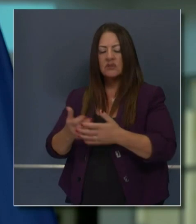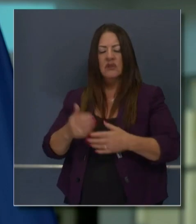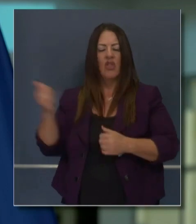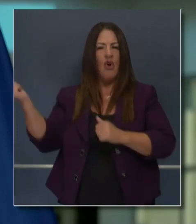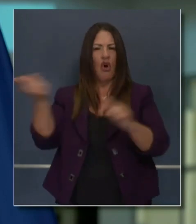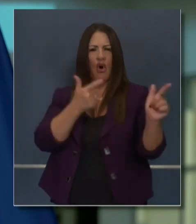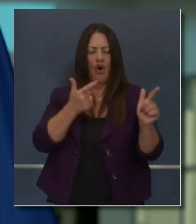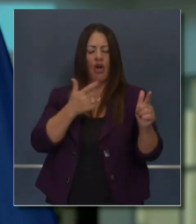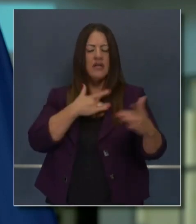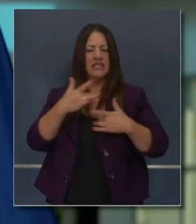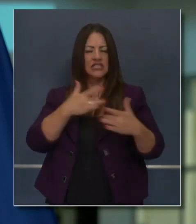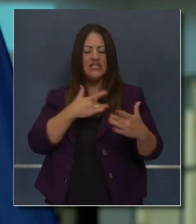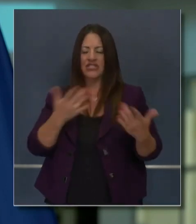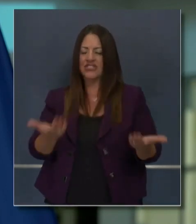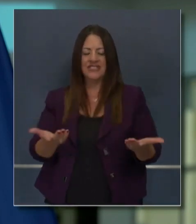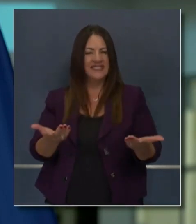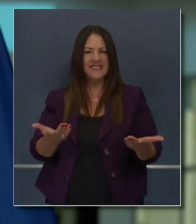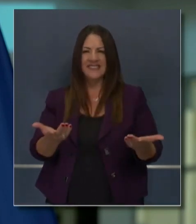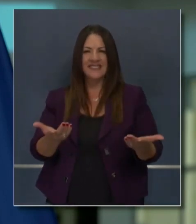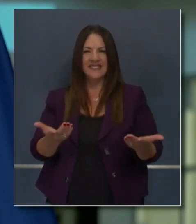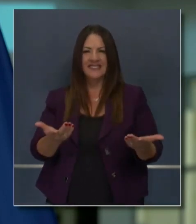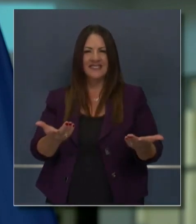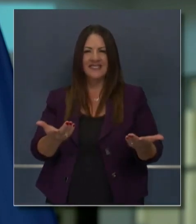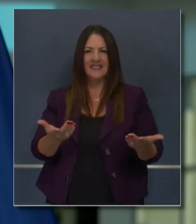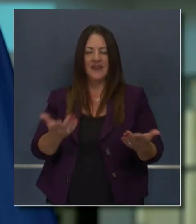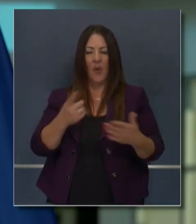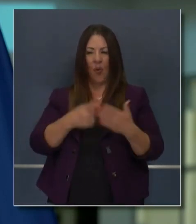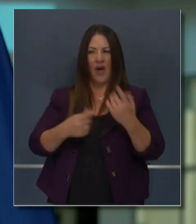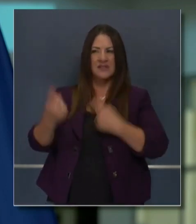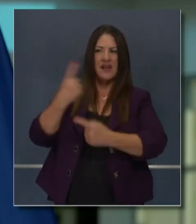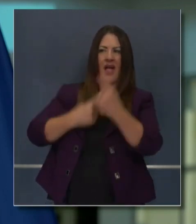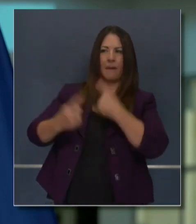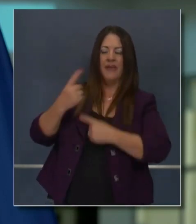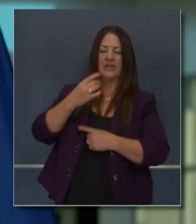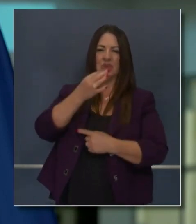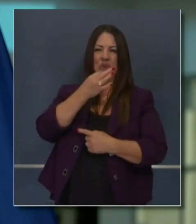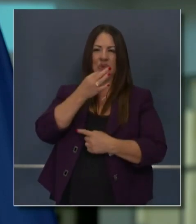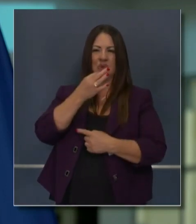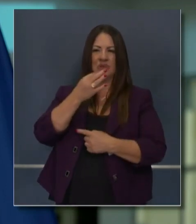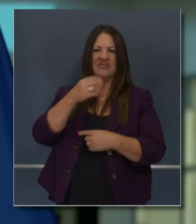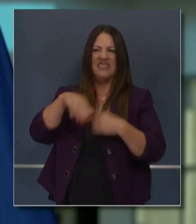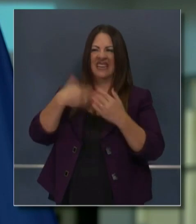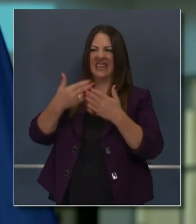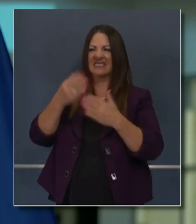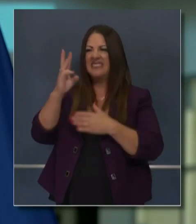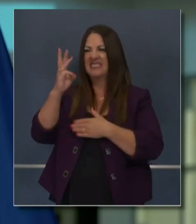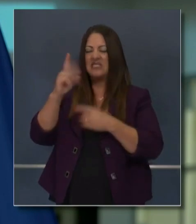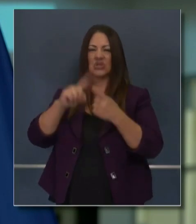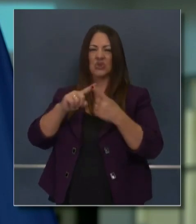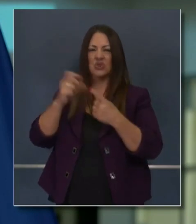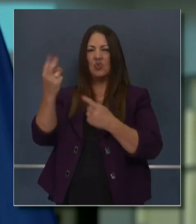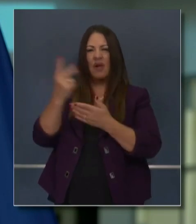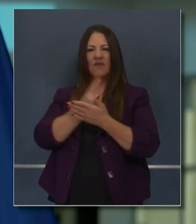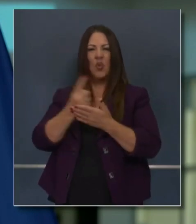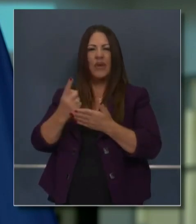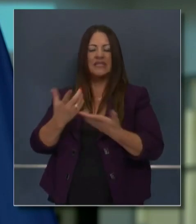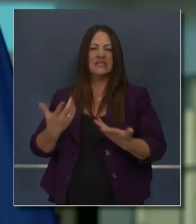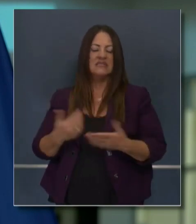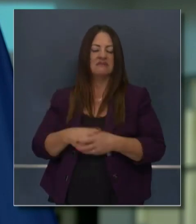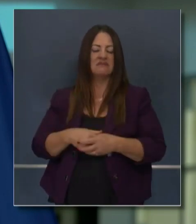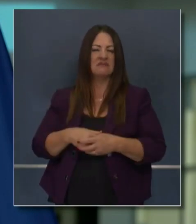semantics, as it relates to what we have in store for us over the next 6 to 12 weeks. And